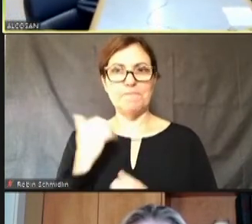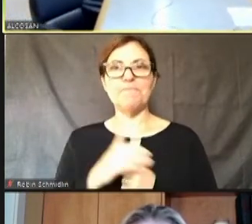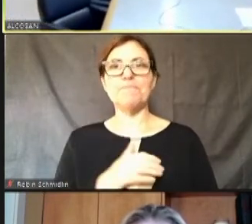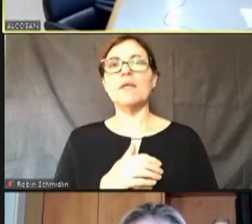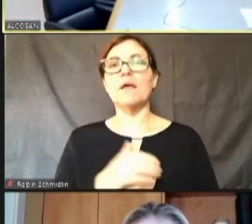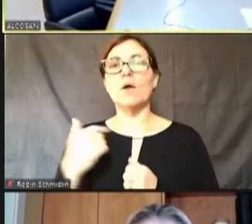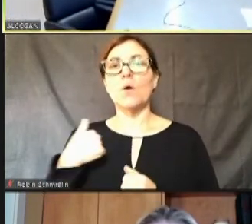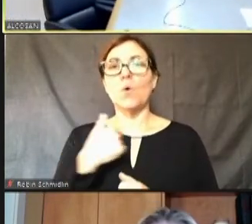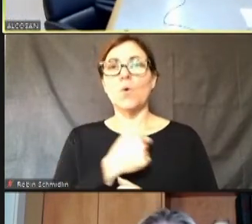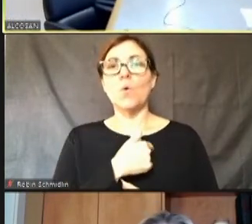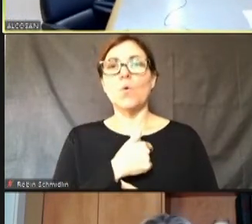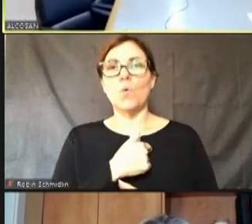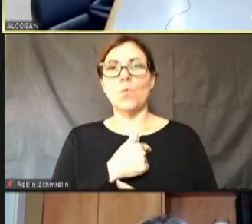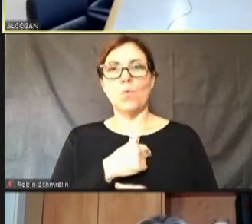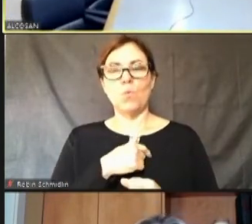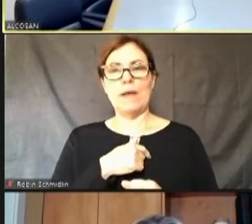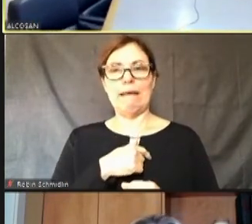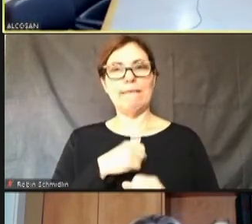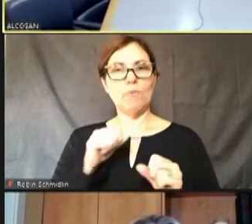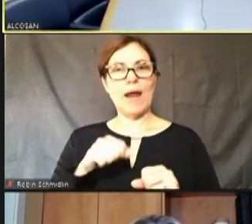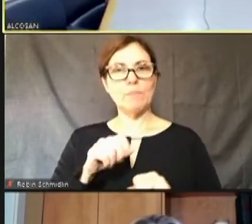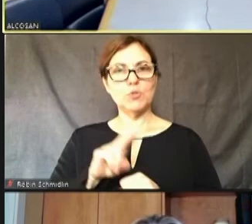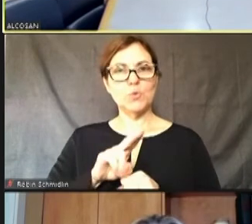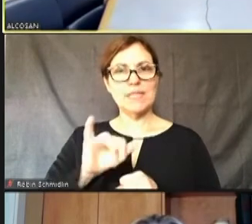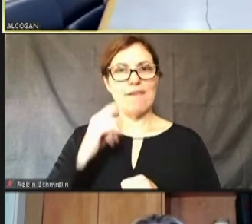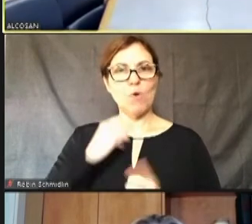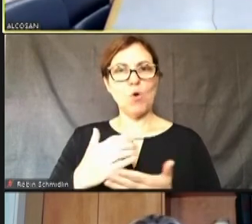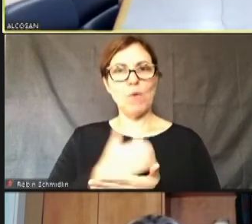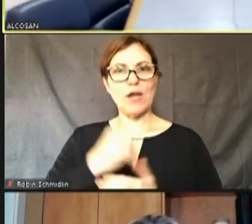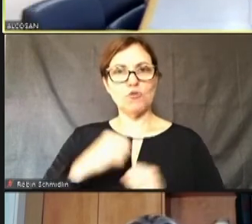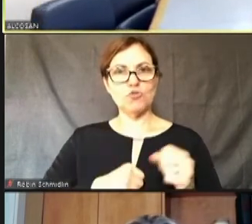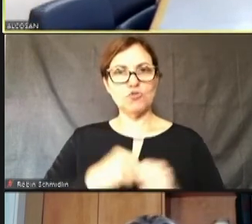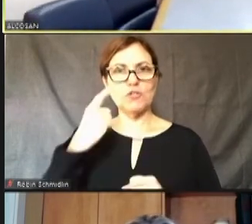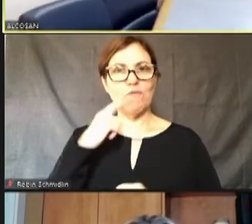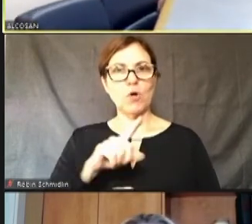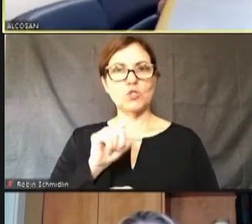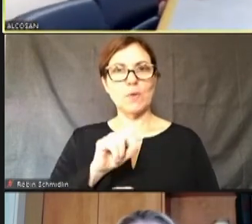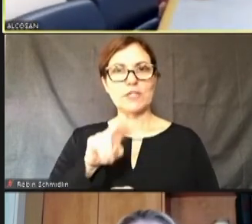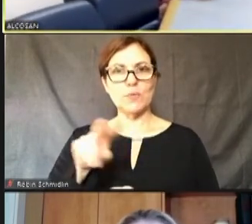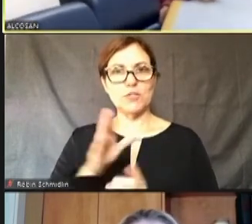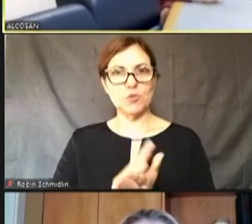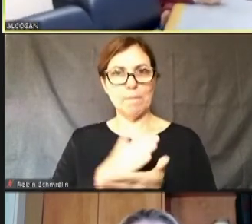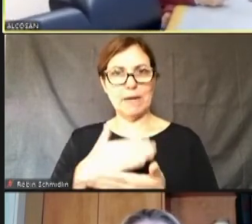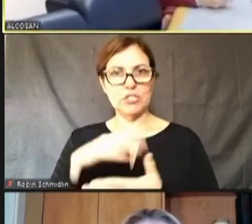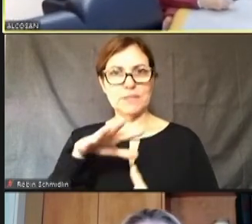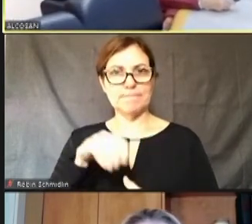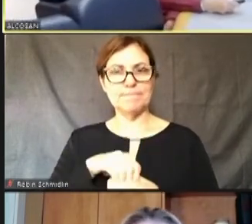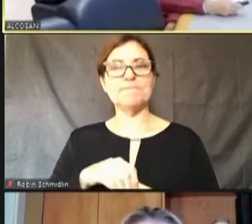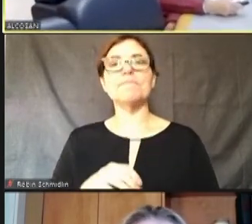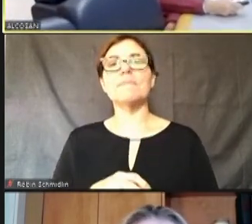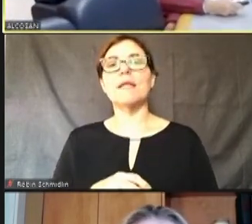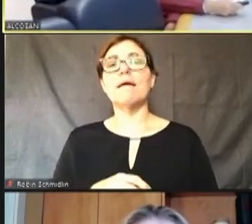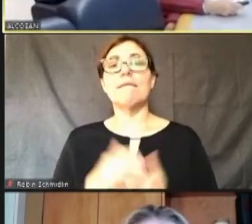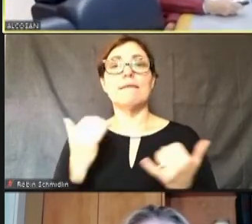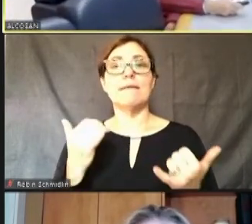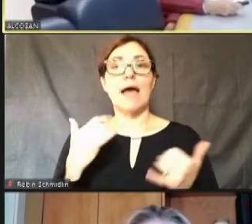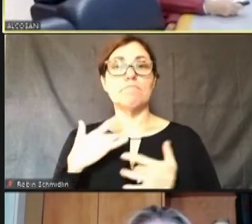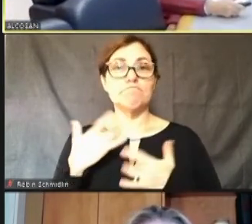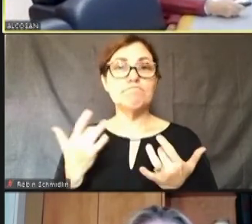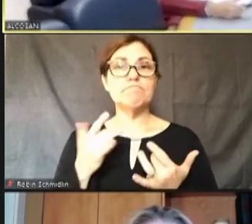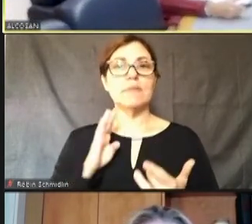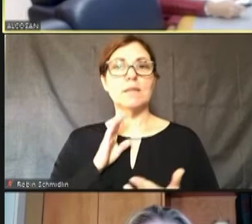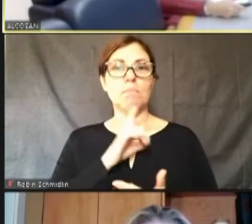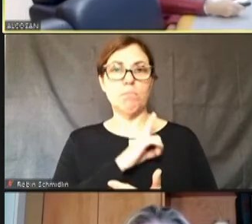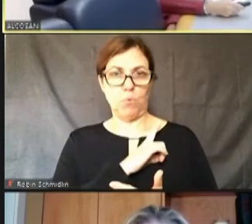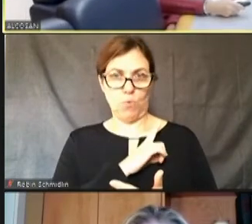revenue structure is concerned in the 2022 budget. Where we're at now is the board has been given the